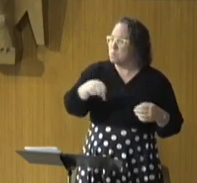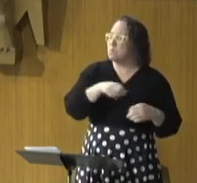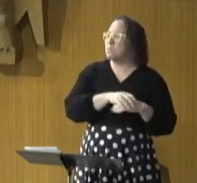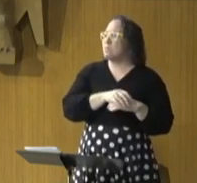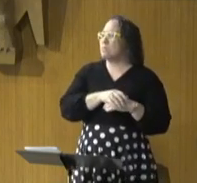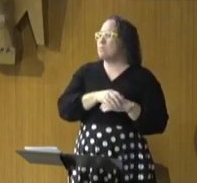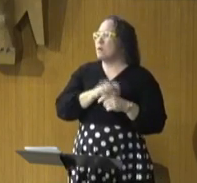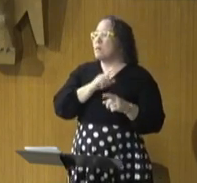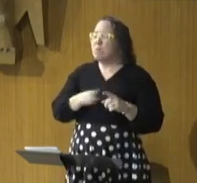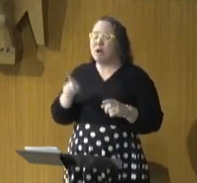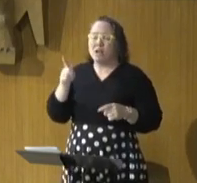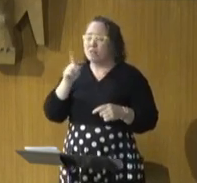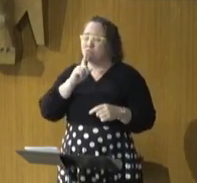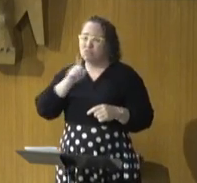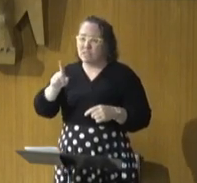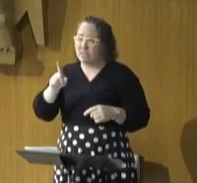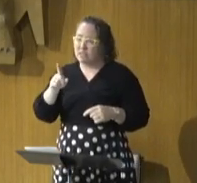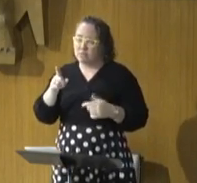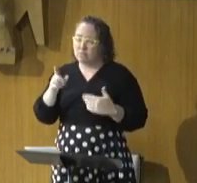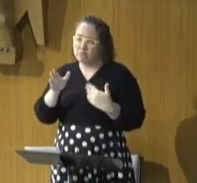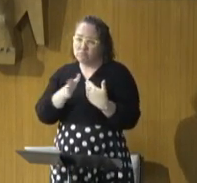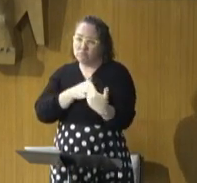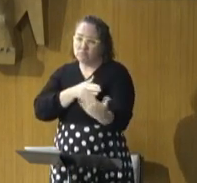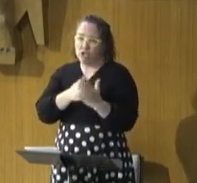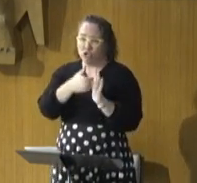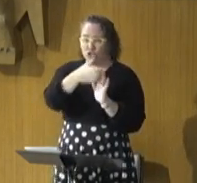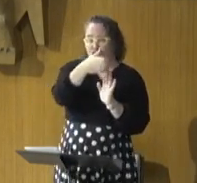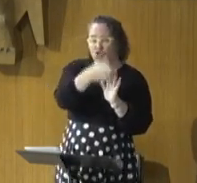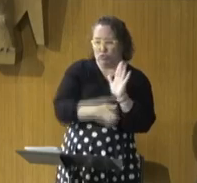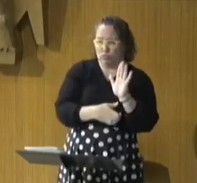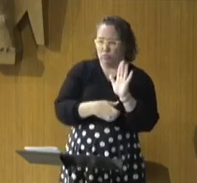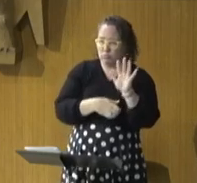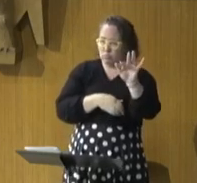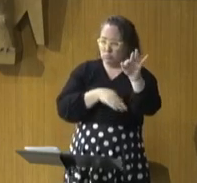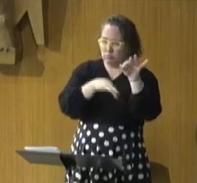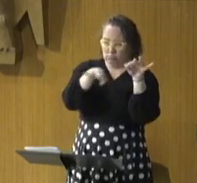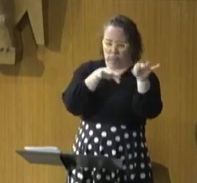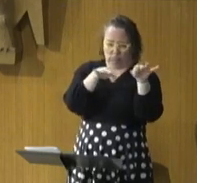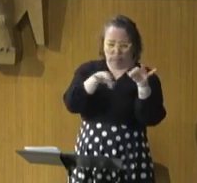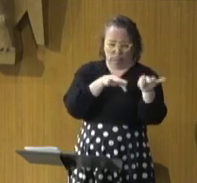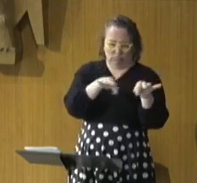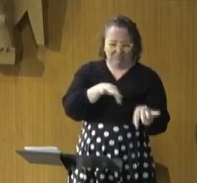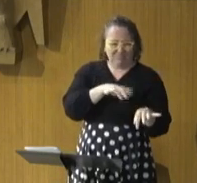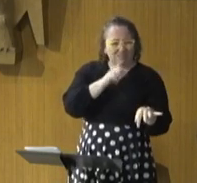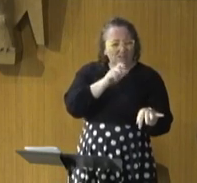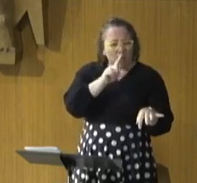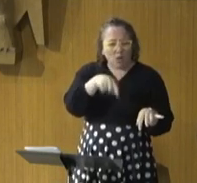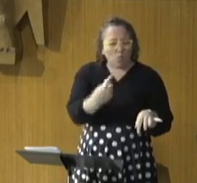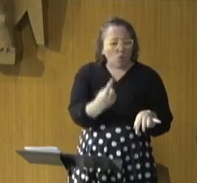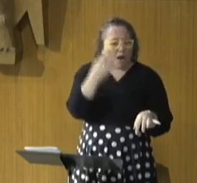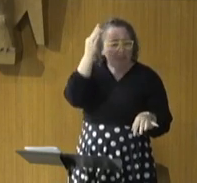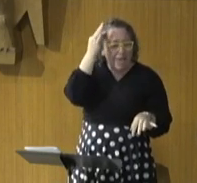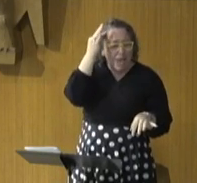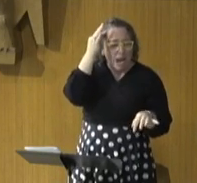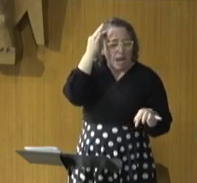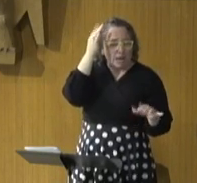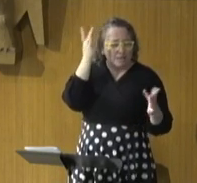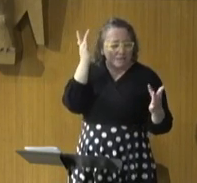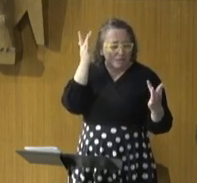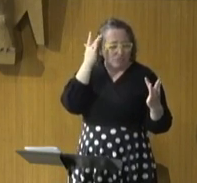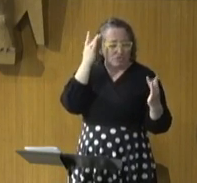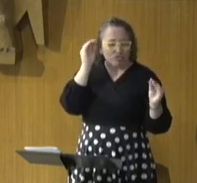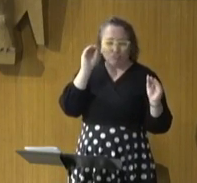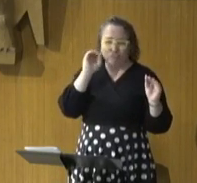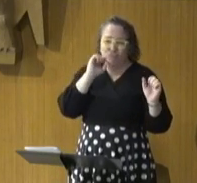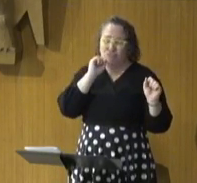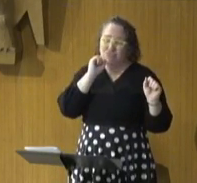And even though the scripture passage makes a point to tell us that not one hair on these men's heads was